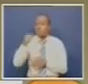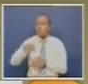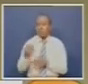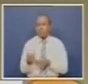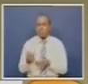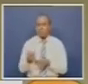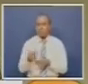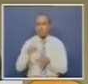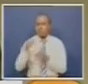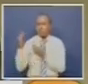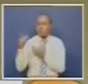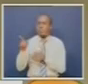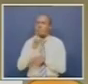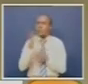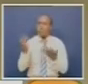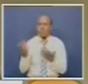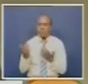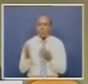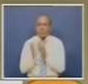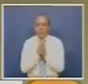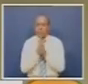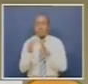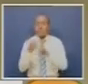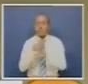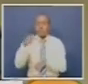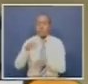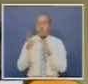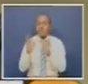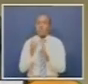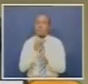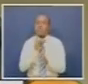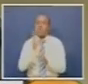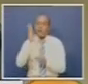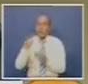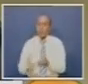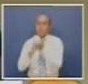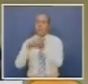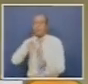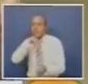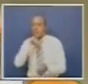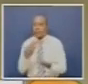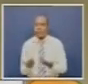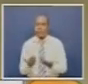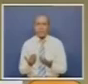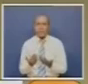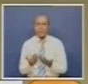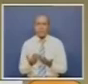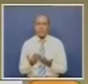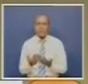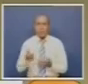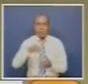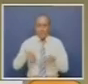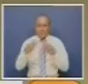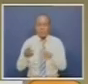to say? The story will be different today if we said, I'm going to support who? Raila. We are giving